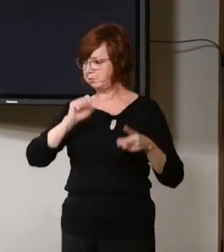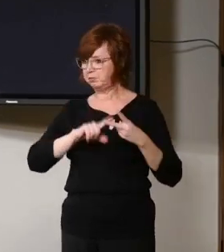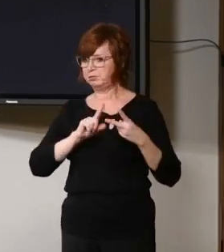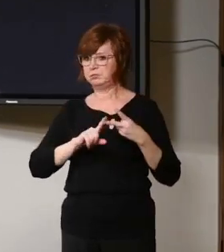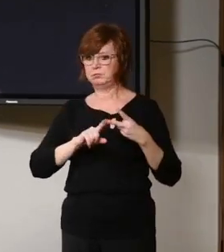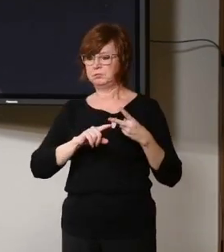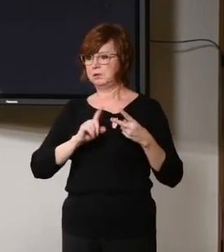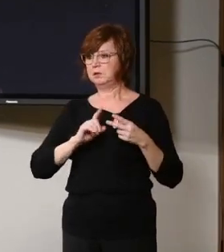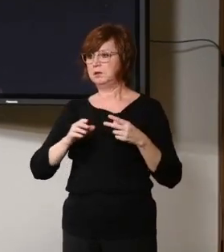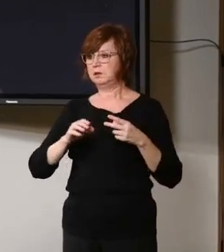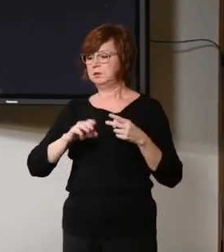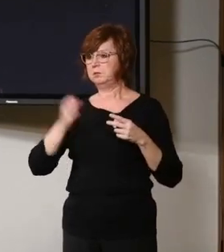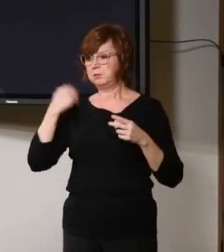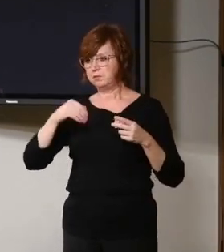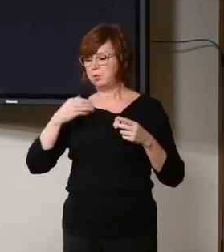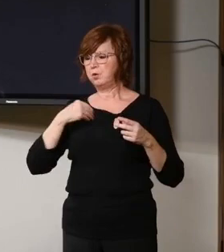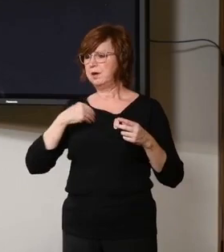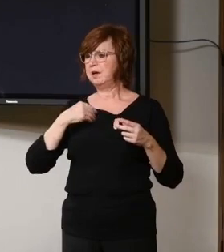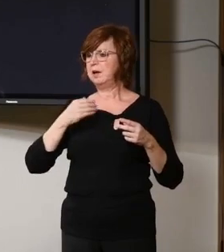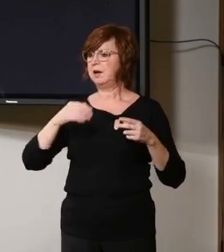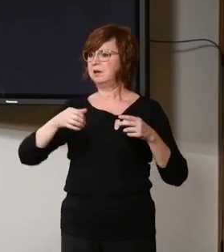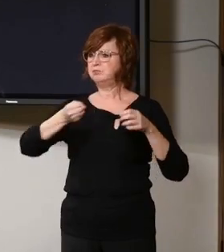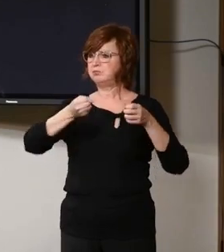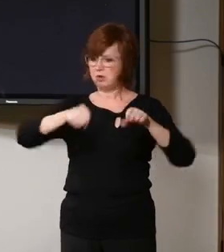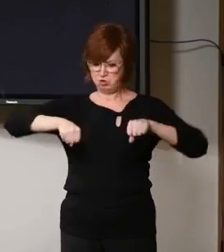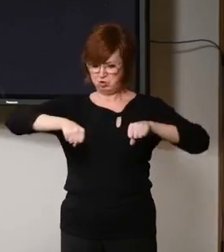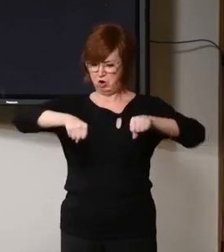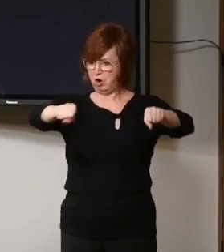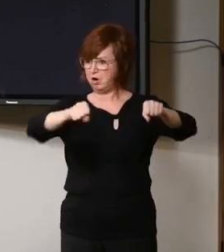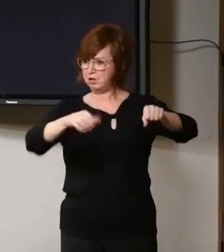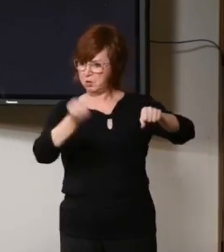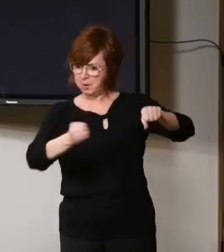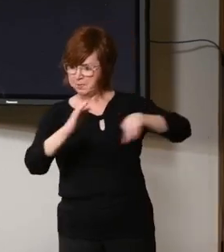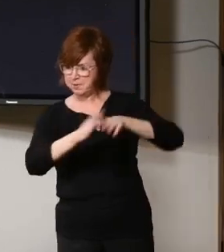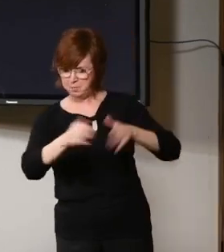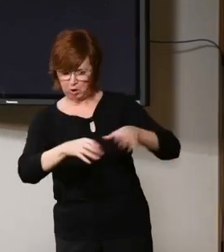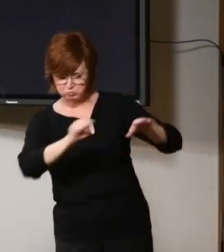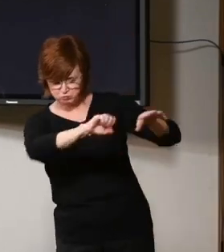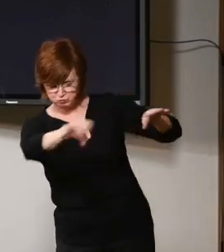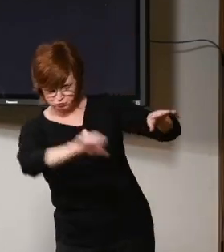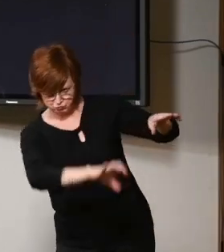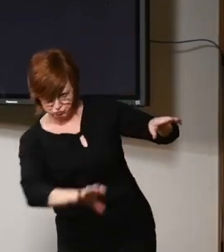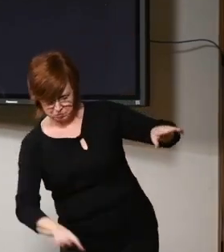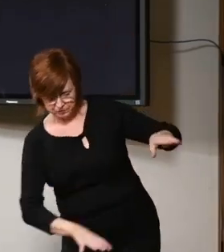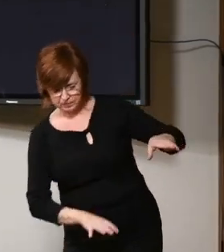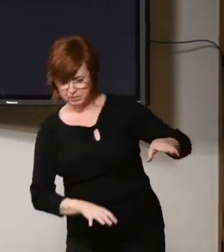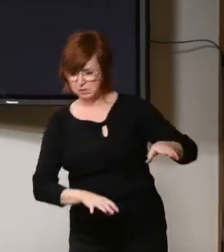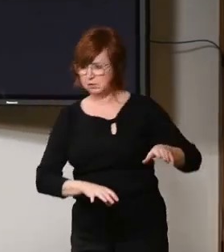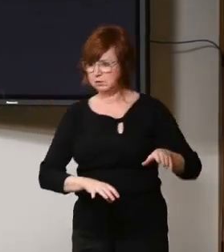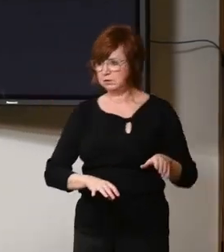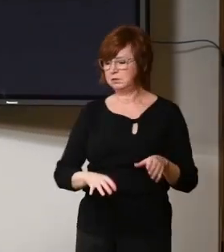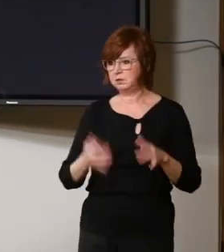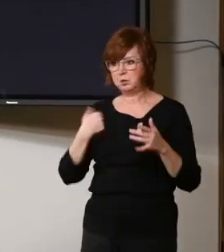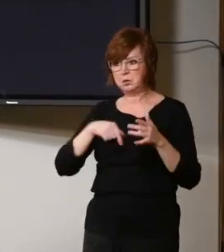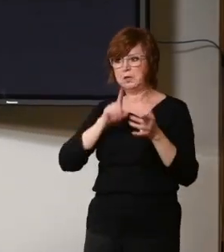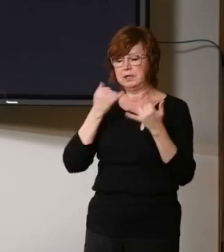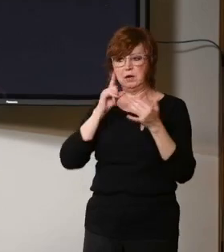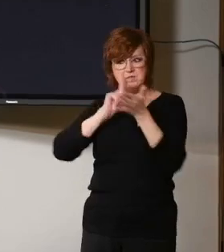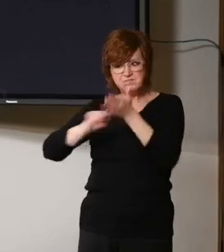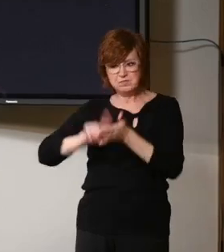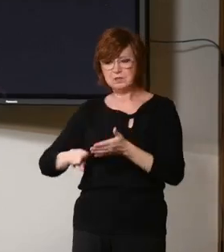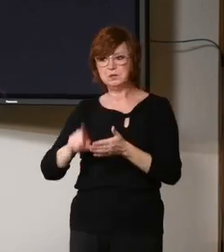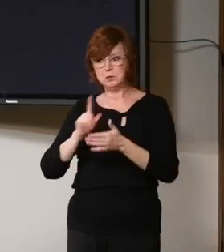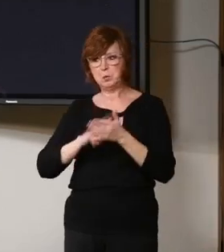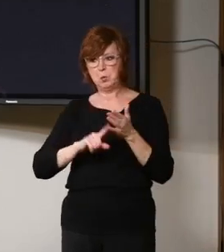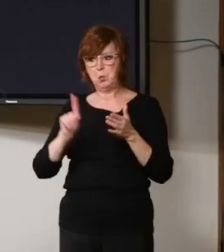there open with supplies, and we're centrally distributing. We're putting locks on doors, and we're investigating known losses as we speak. How